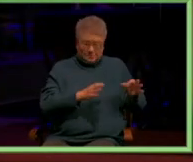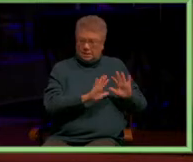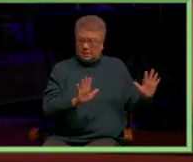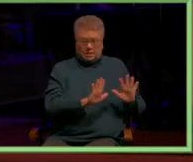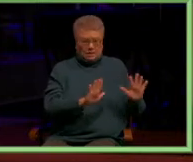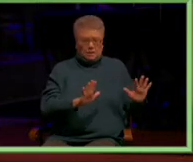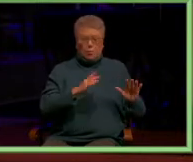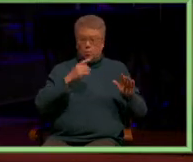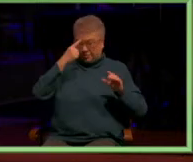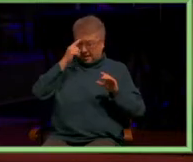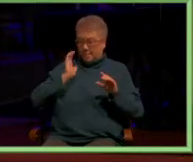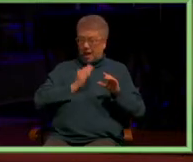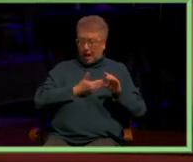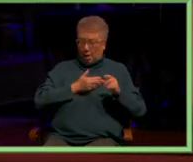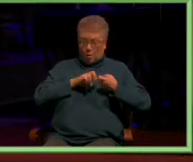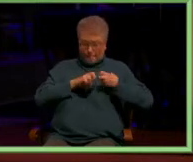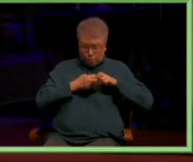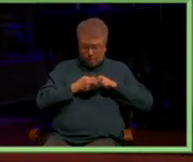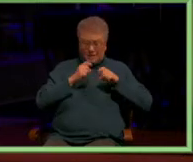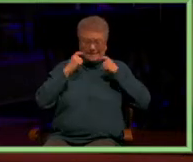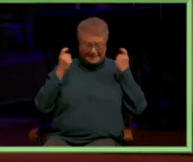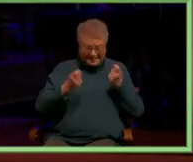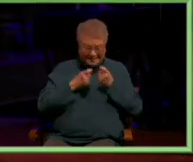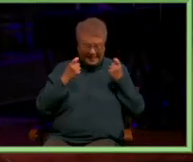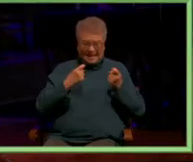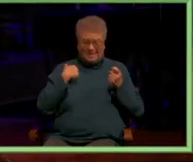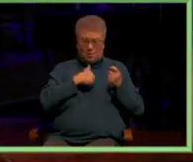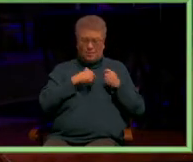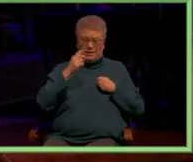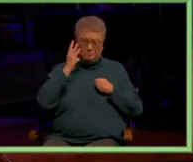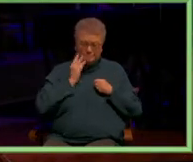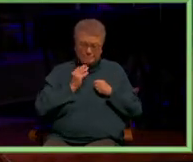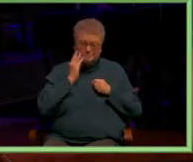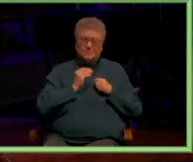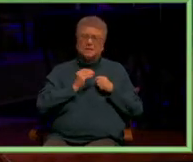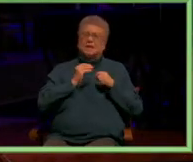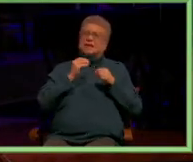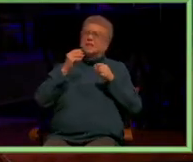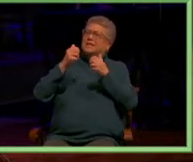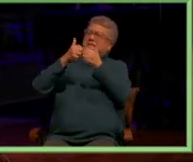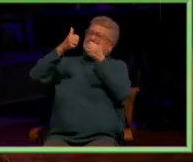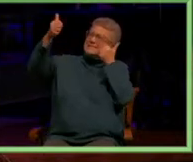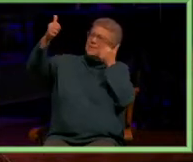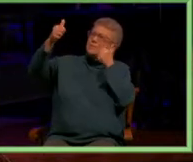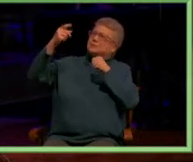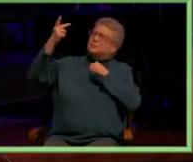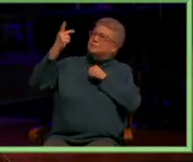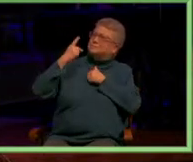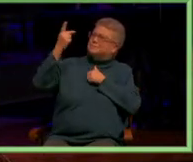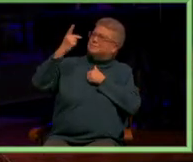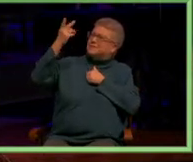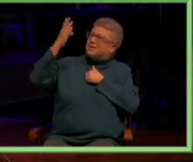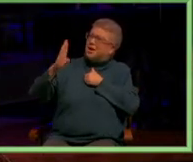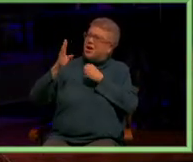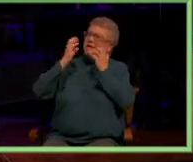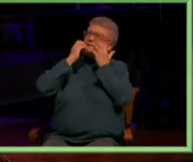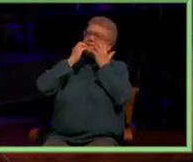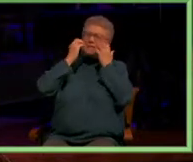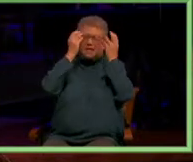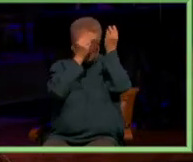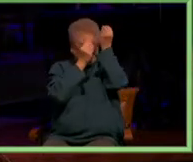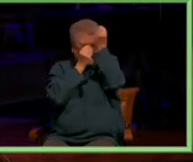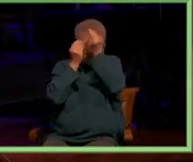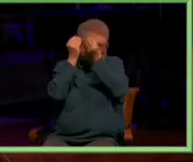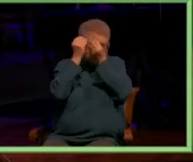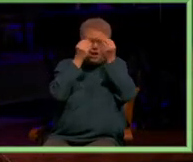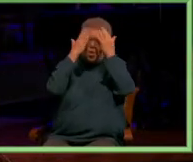our problem. We must think about the sin that we carry. We must think about the chasm between us and God. We must contemplate why